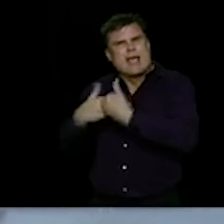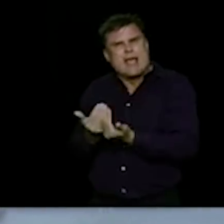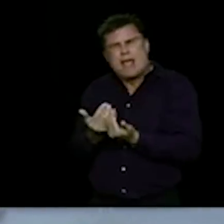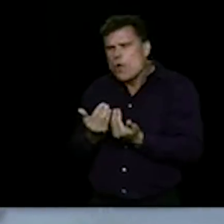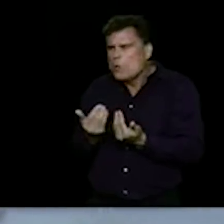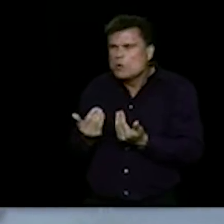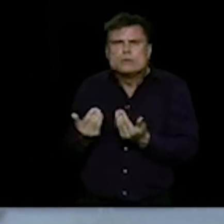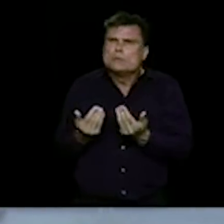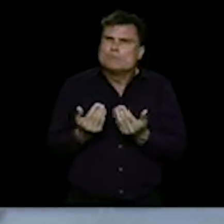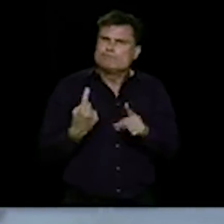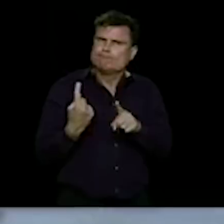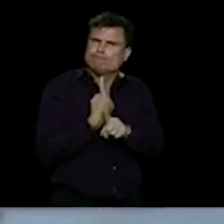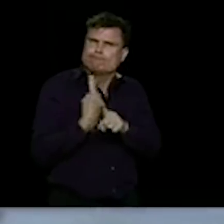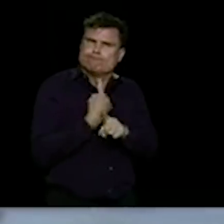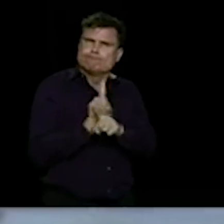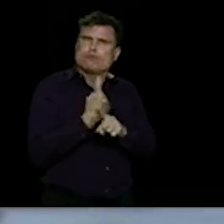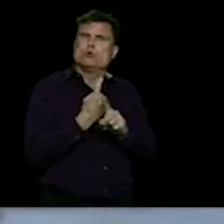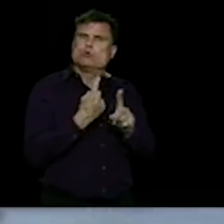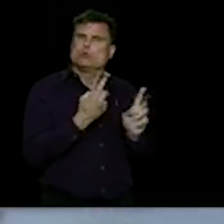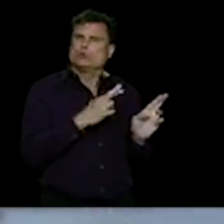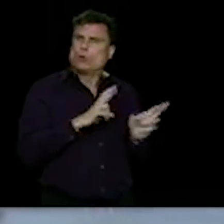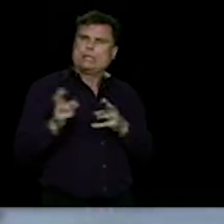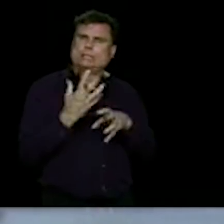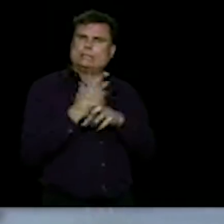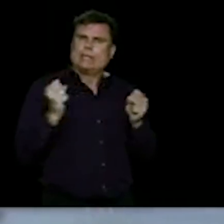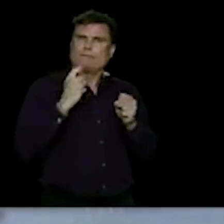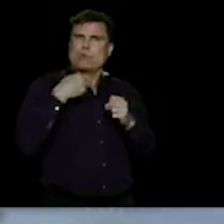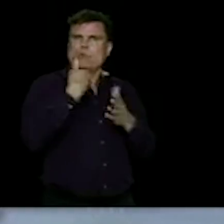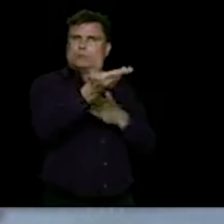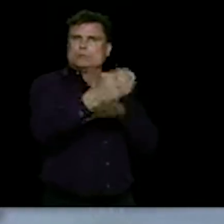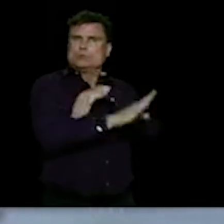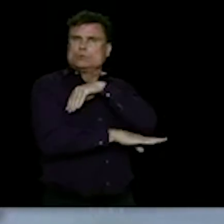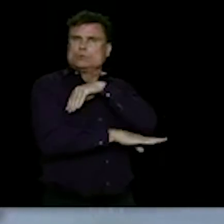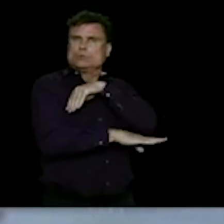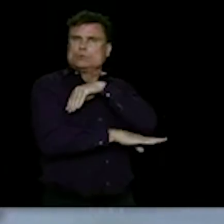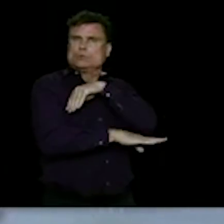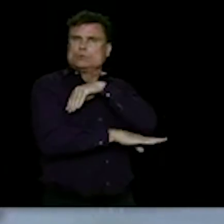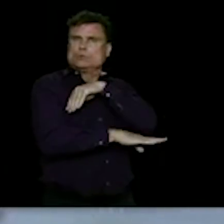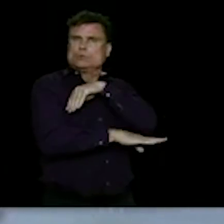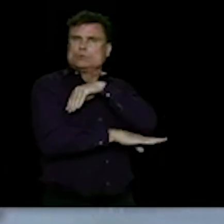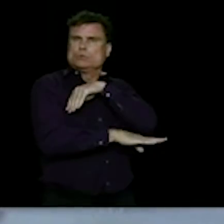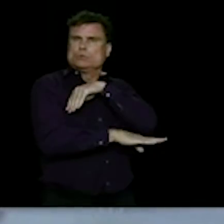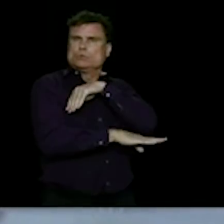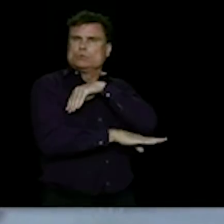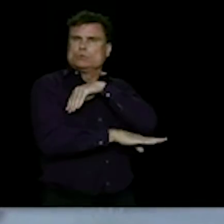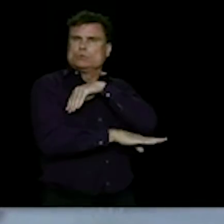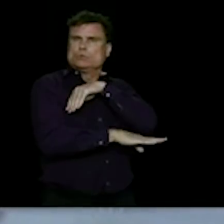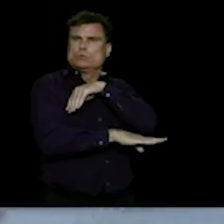We know that many children are doing this already. They understand what a safe distance.